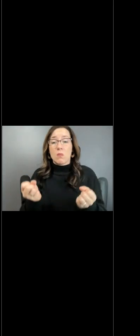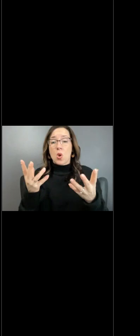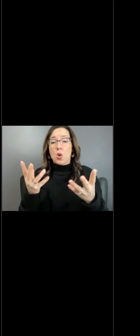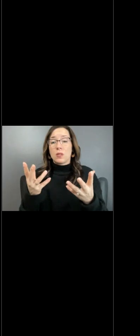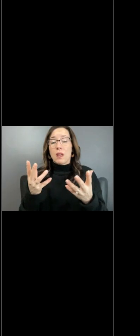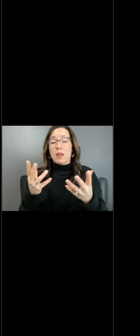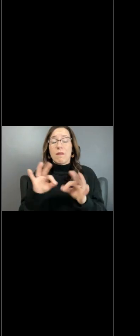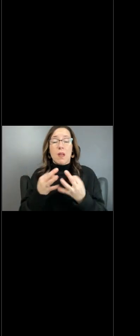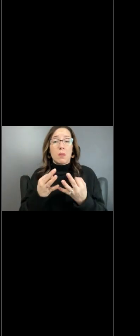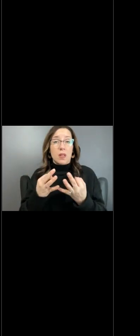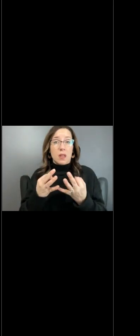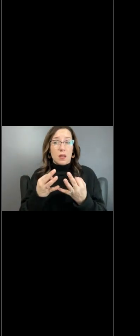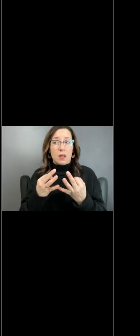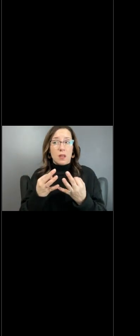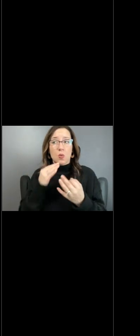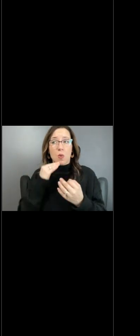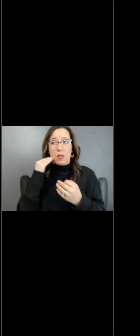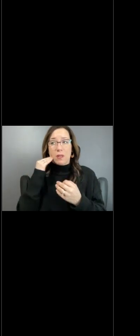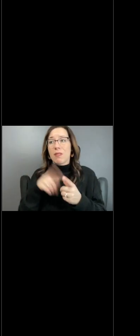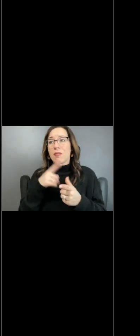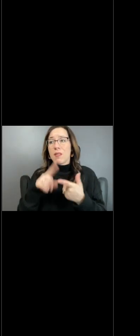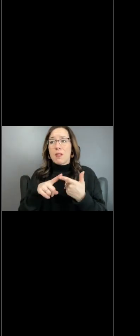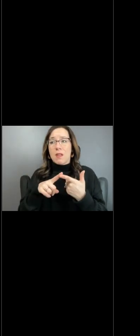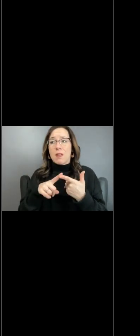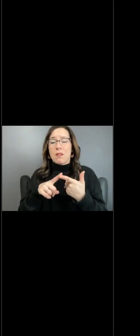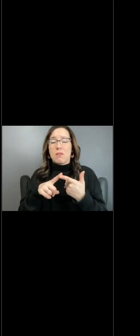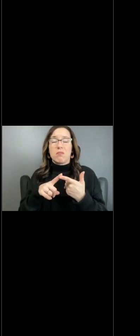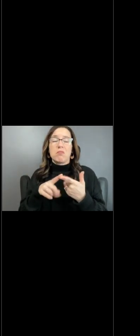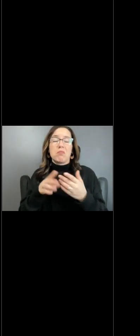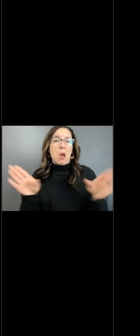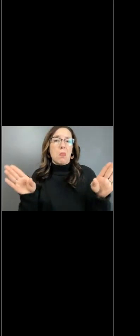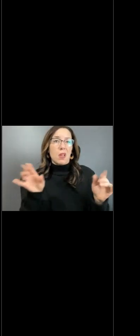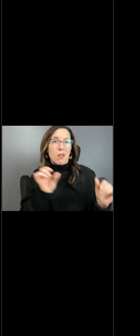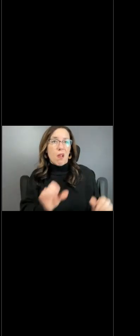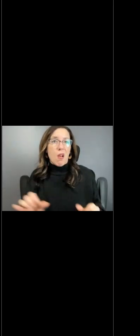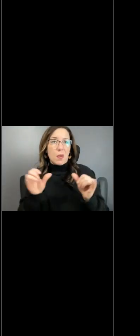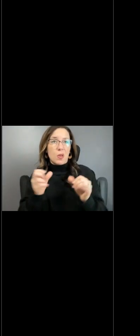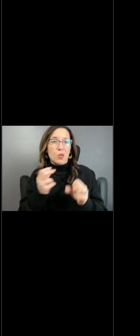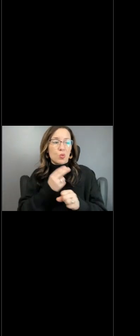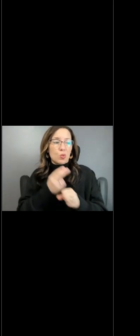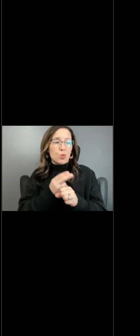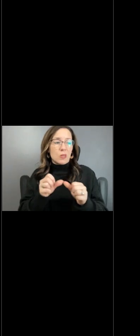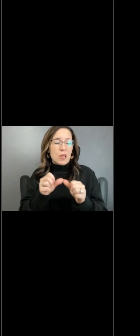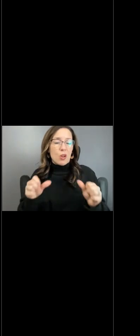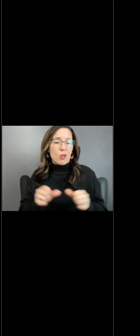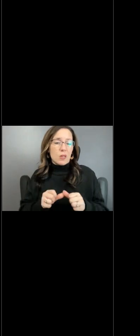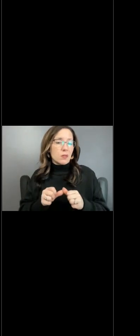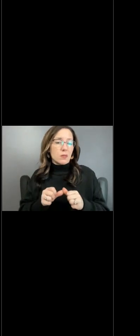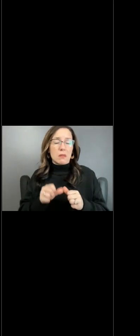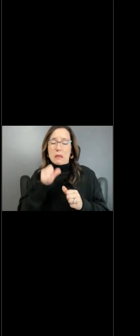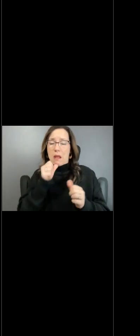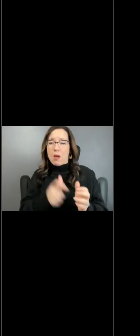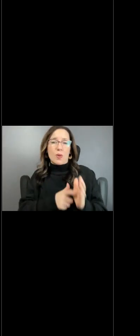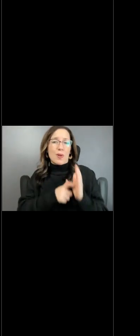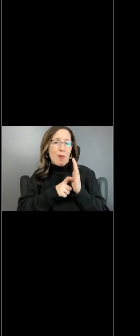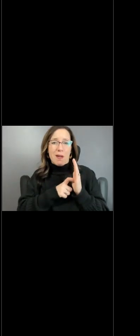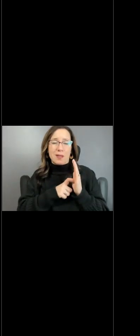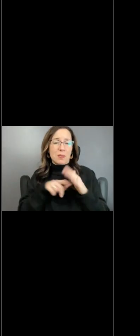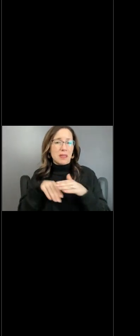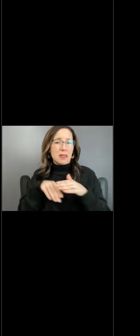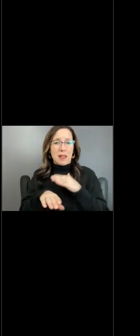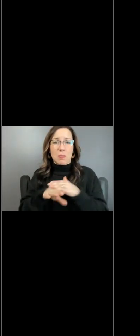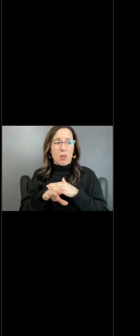on a site, then the public and common use areas of the site are not required to be